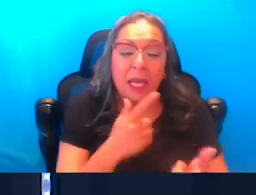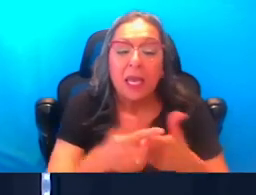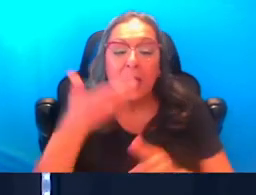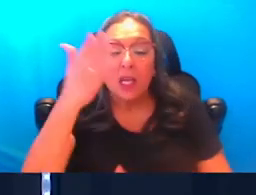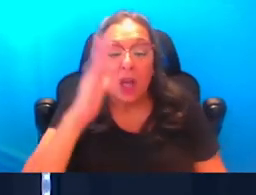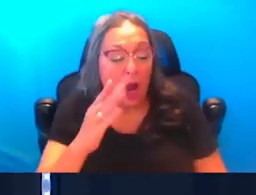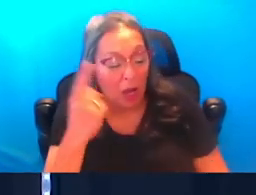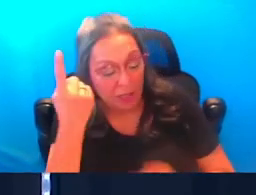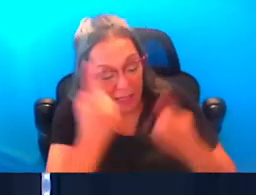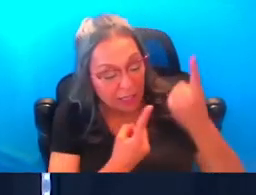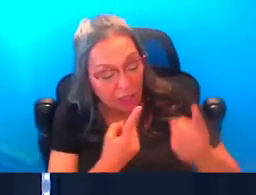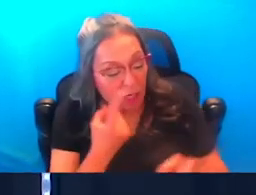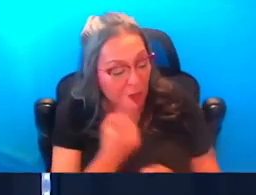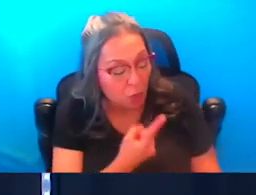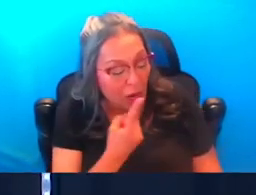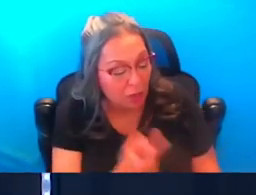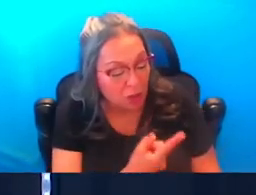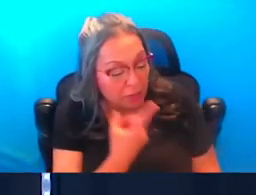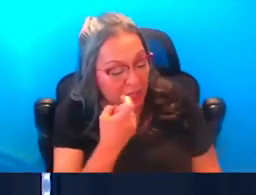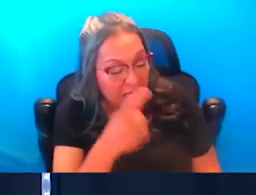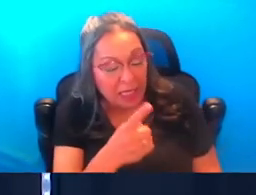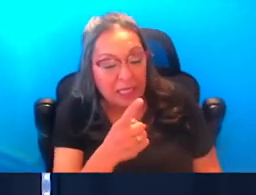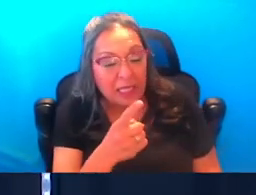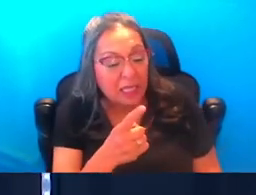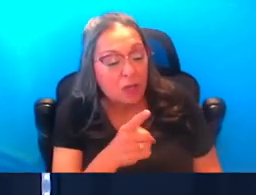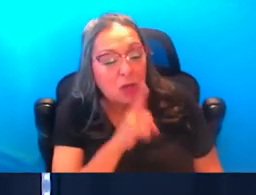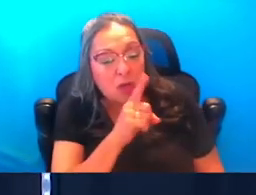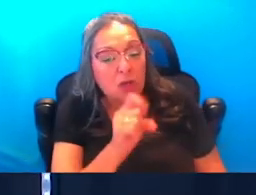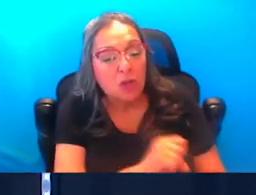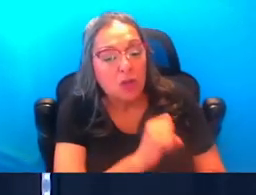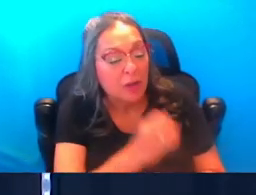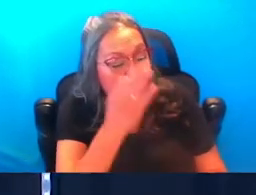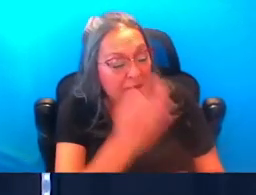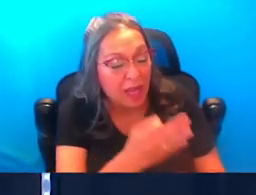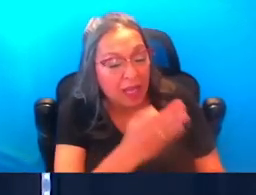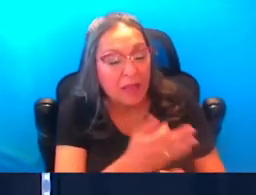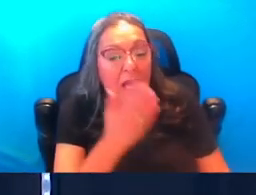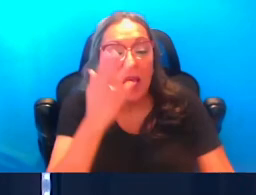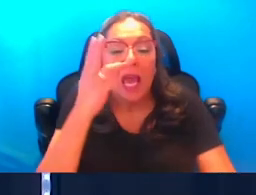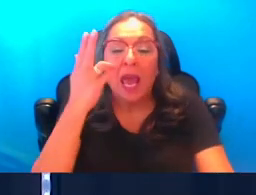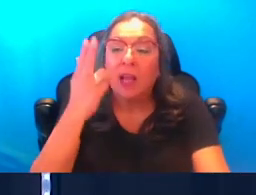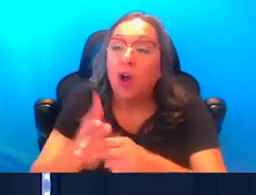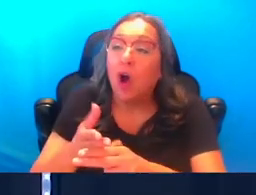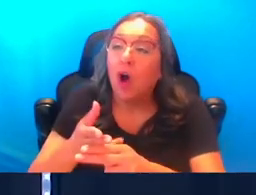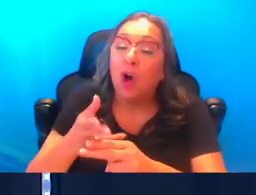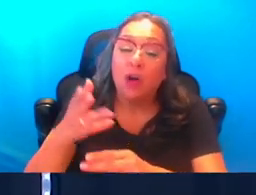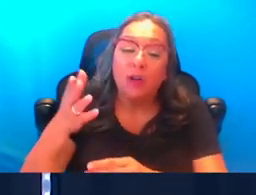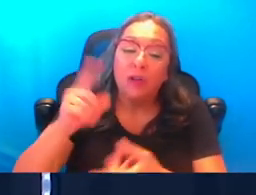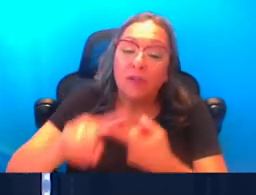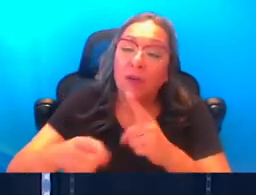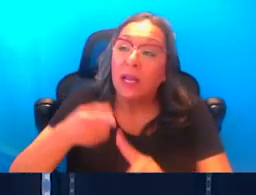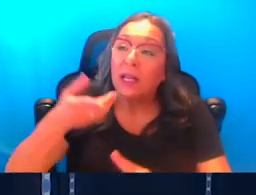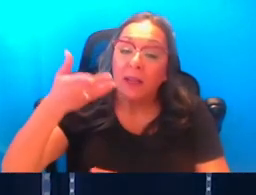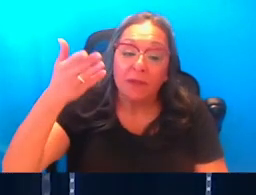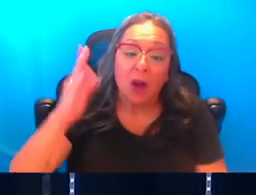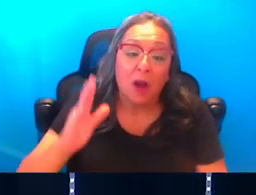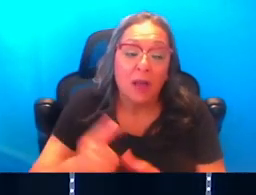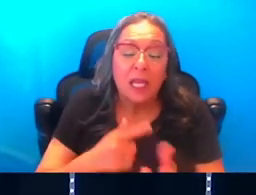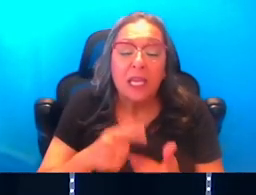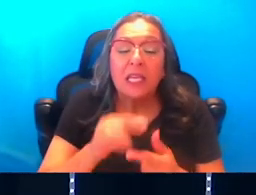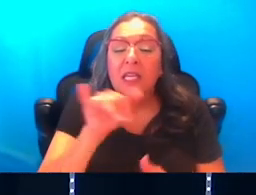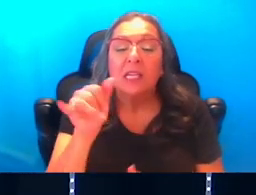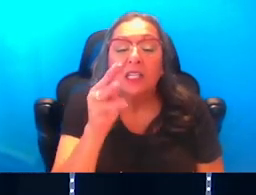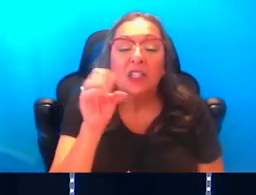righteous because of his faith. He was even called the friend of God. So you see, we are shown to be right. James says it like three times.